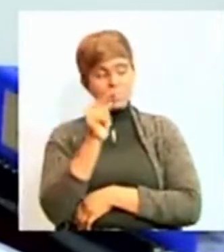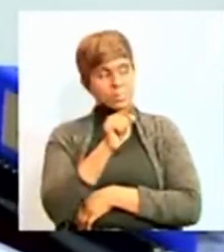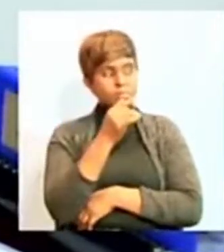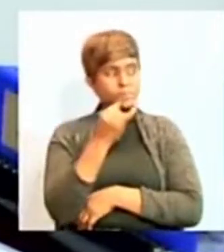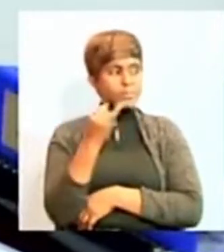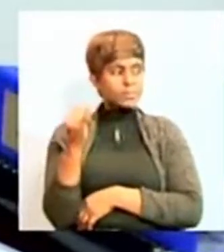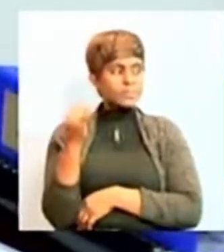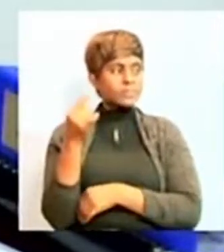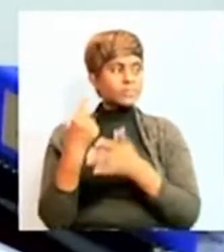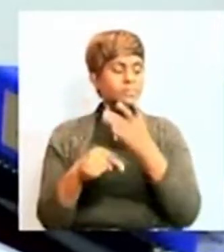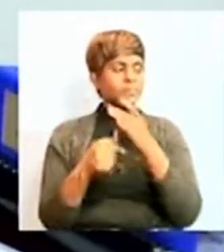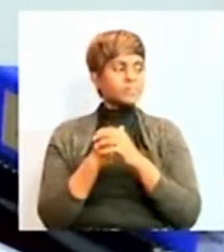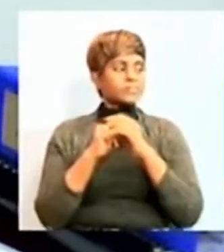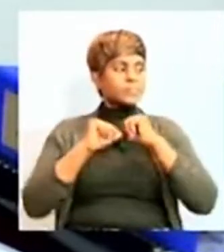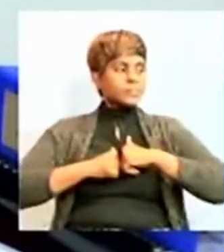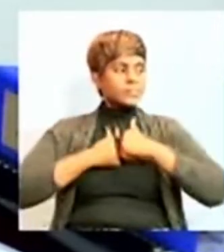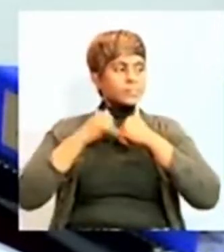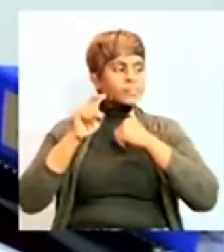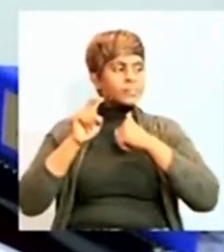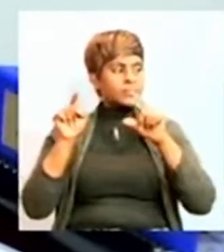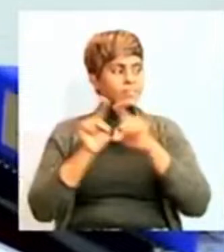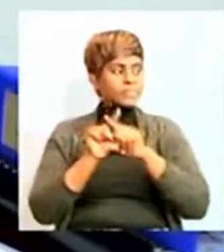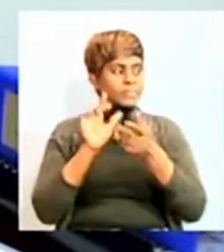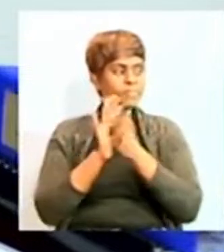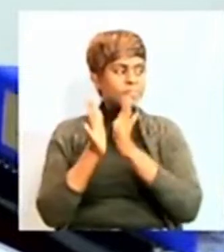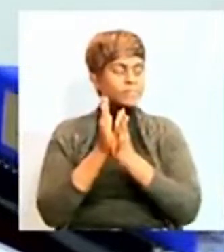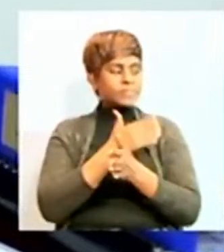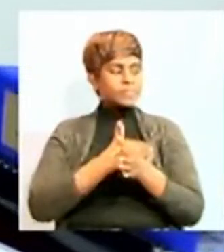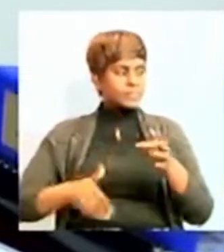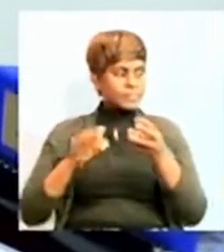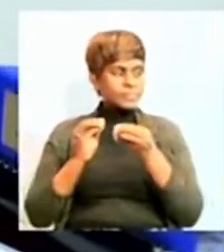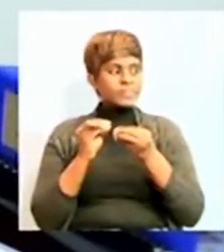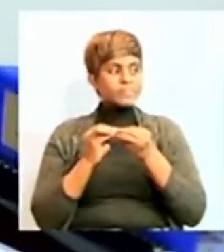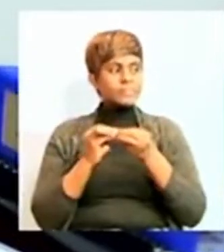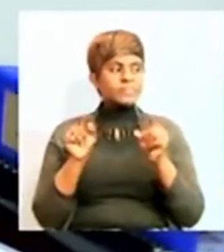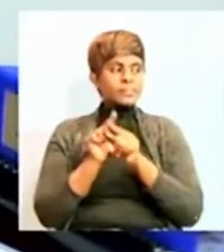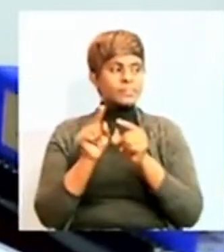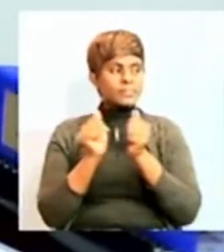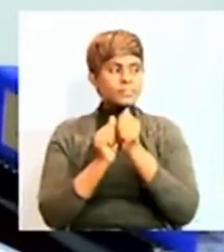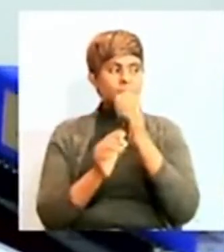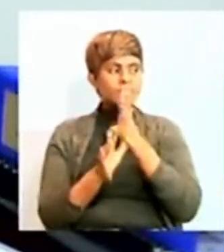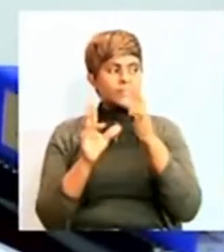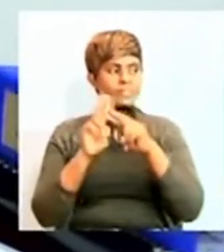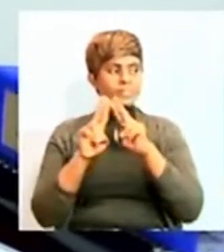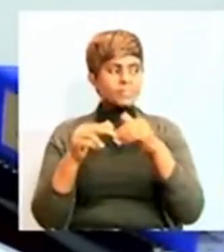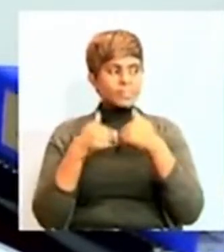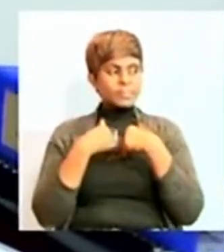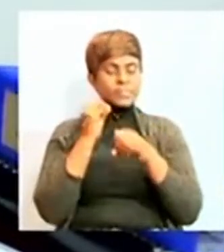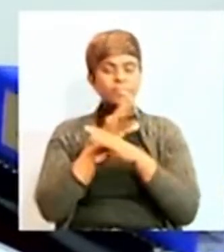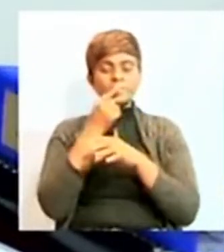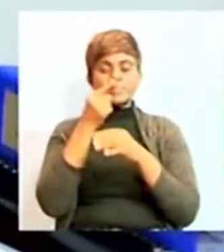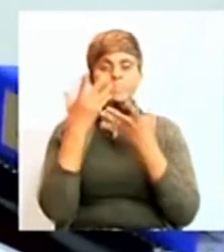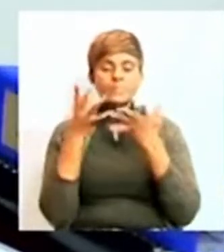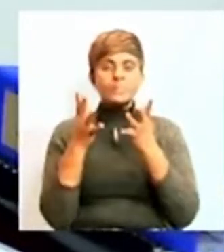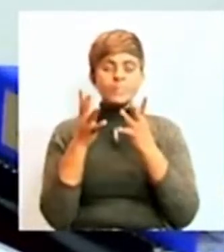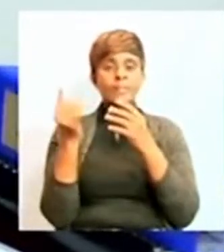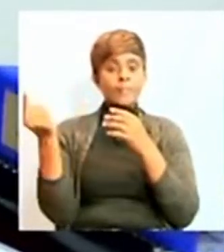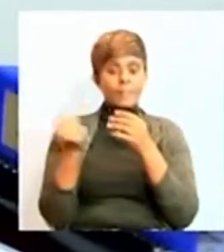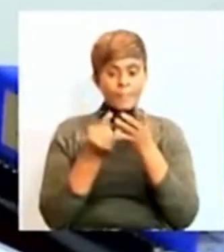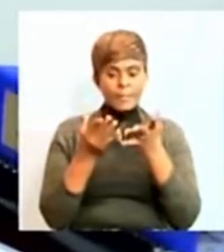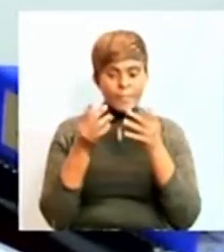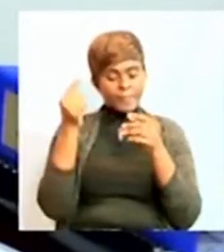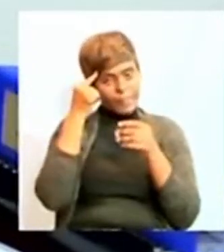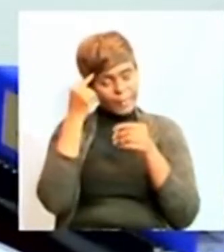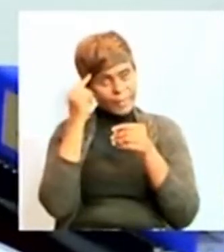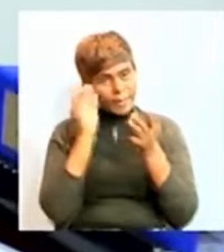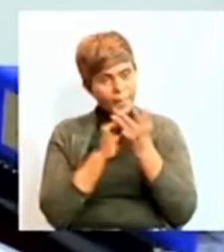we need to take seriously. Just like Vice Chair has said, when we come here, the government